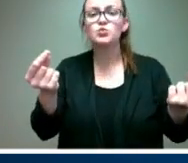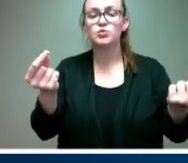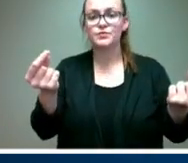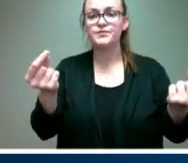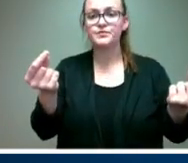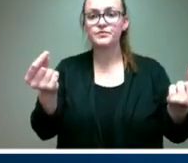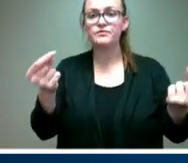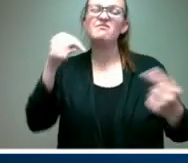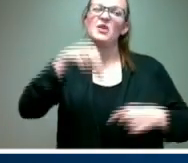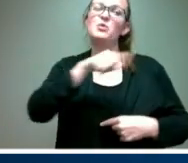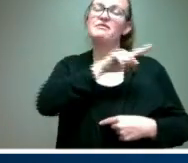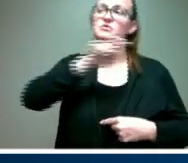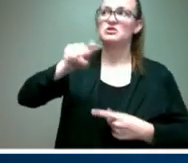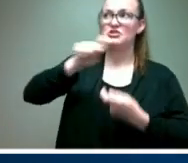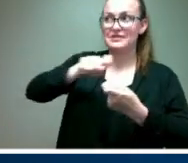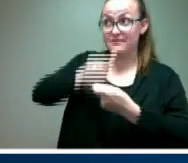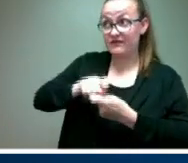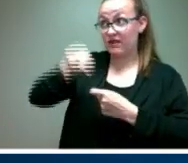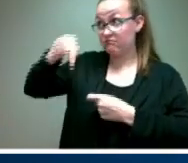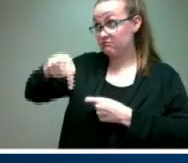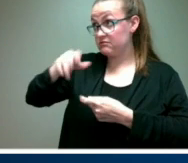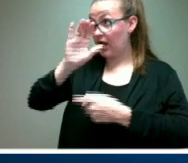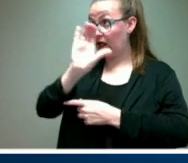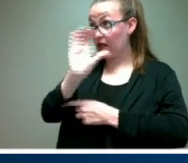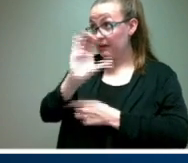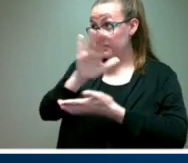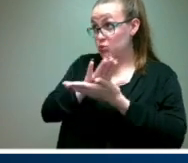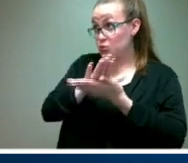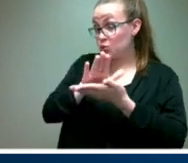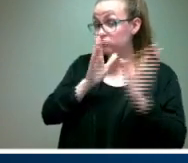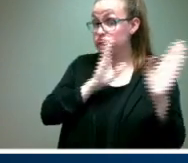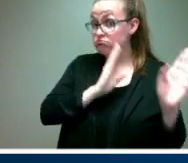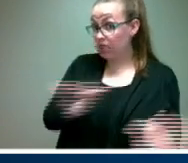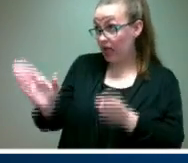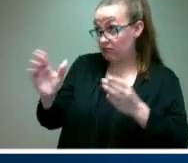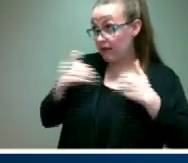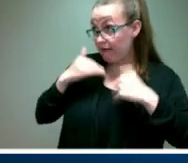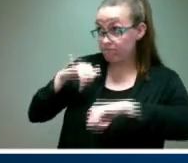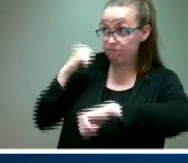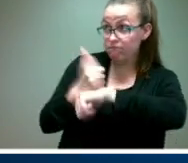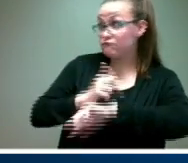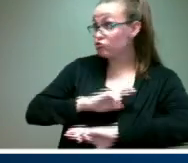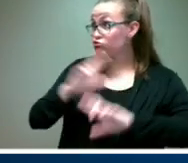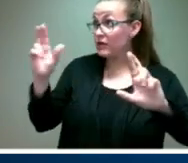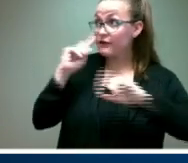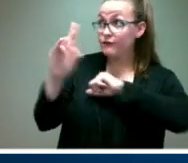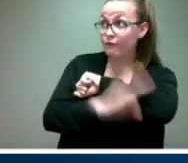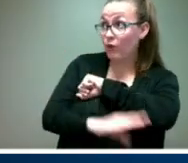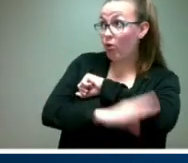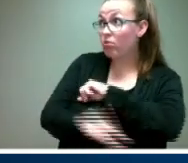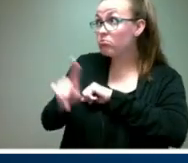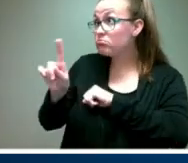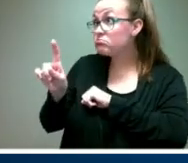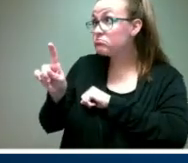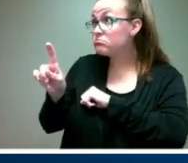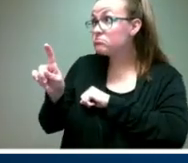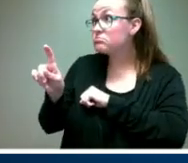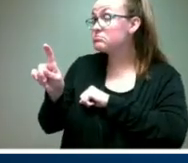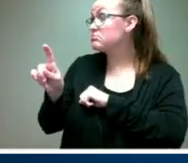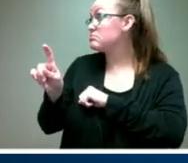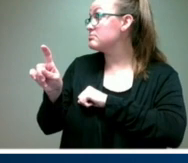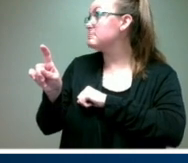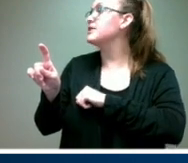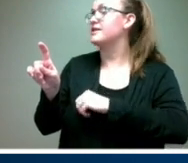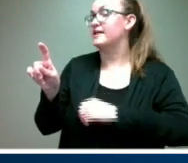about, does the district have a plan, you know, or in works with a plan for potential closure in the fall? But I just want to say, you